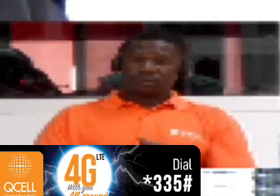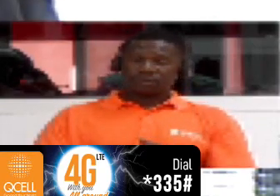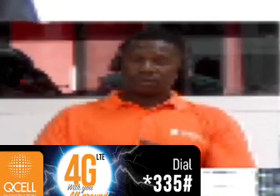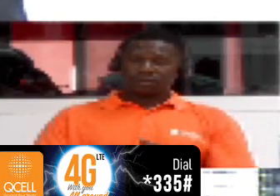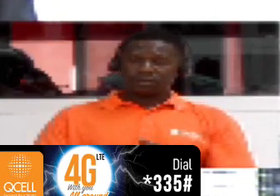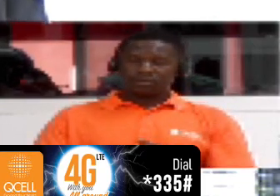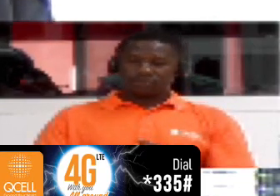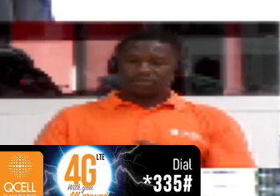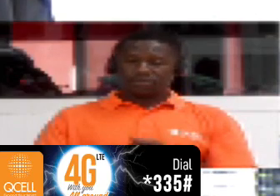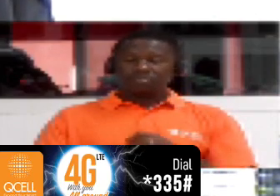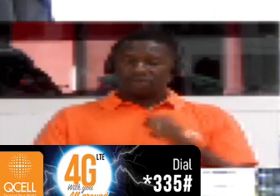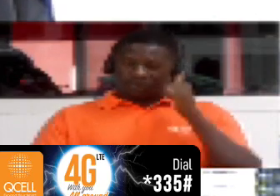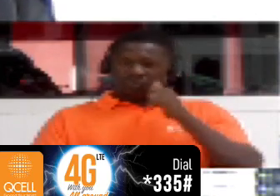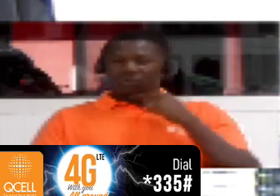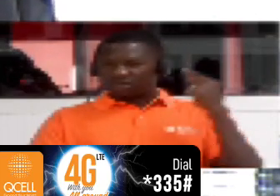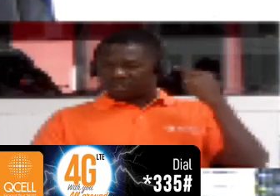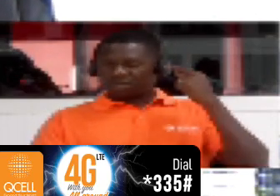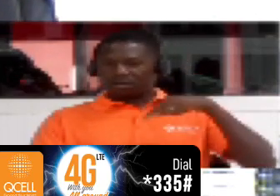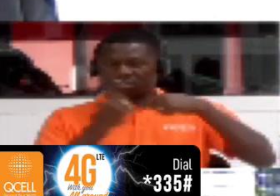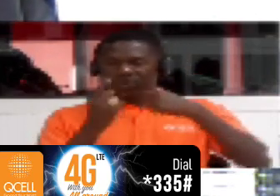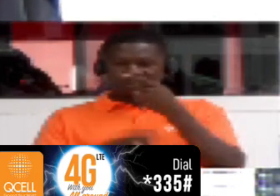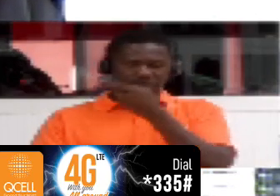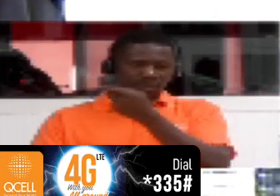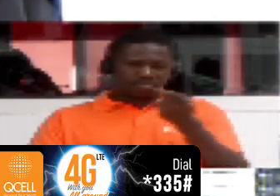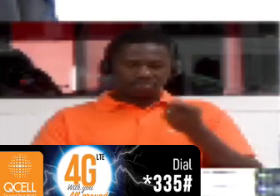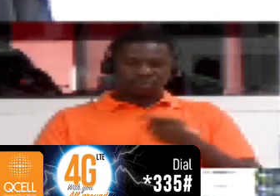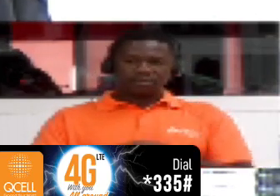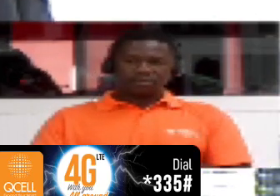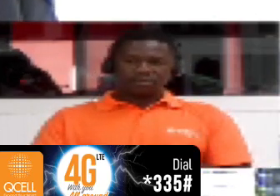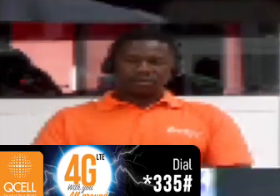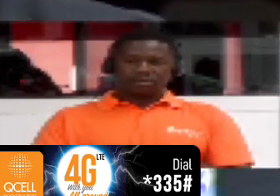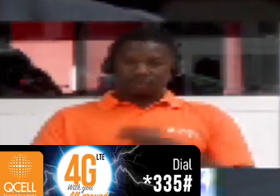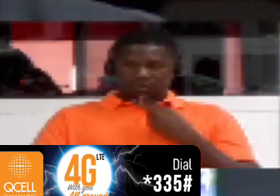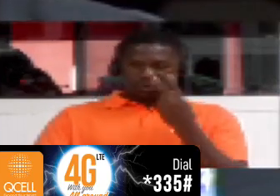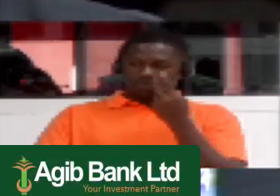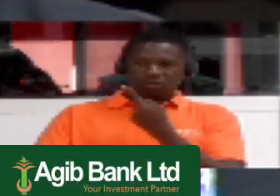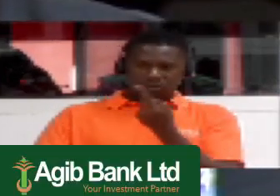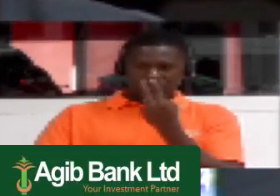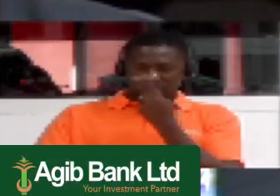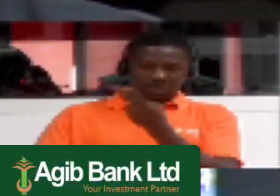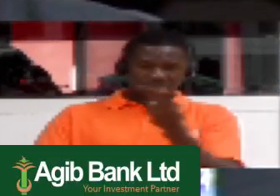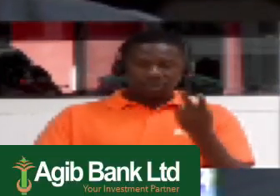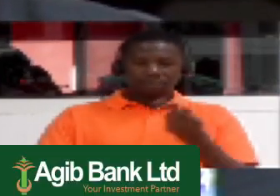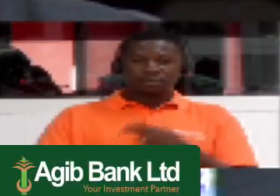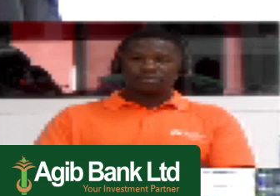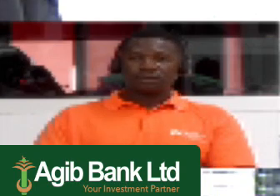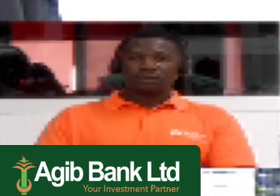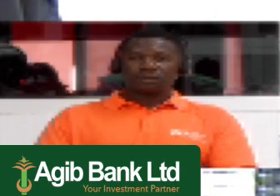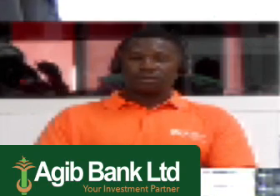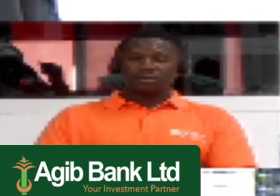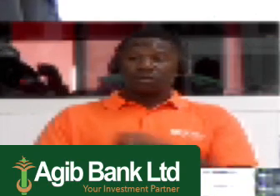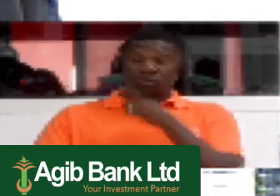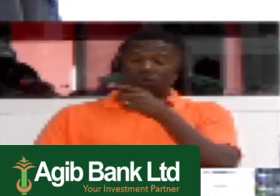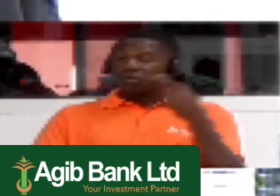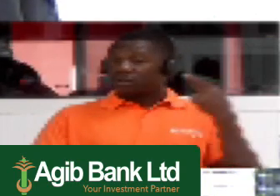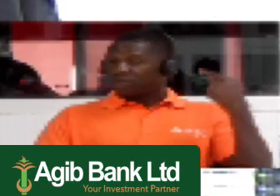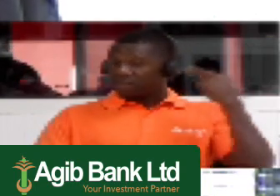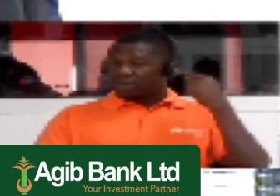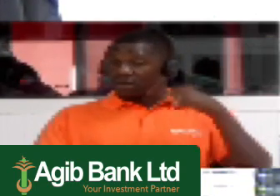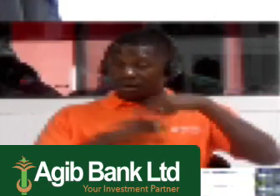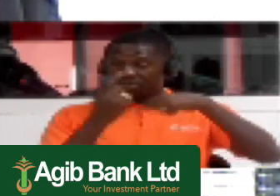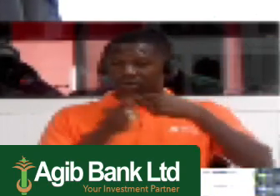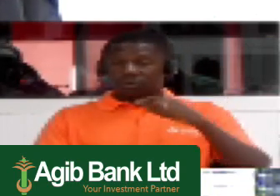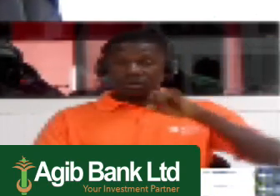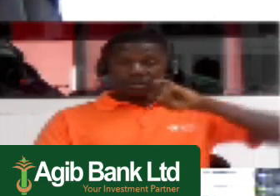Ke moele? I used to hear about them. Kadolje? Did you hear about the junglers? Ako fo e junglers solo fanal kibaro